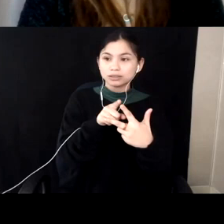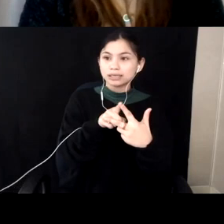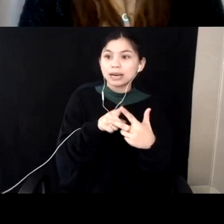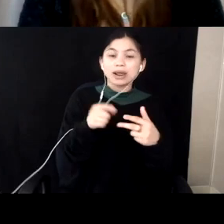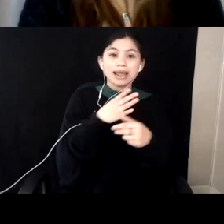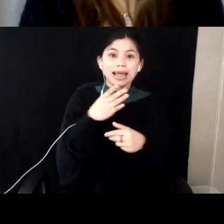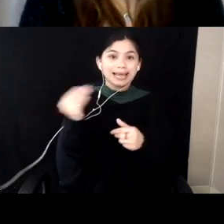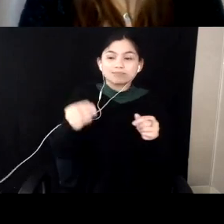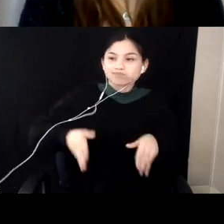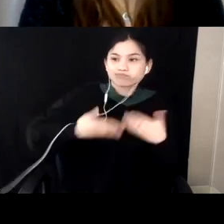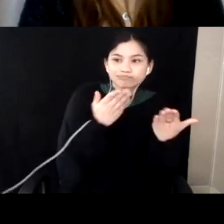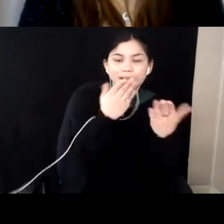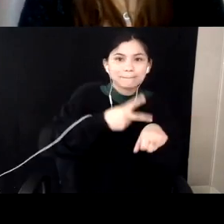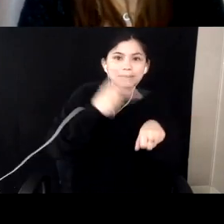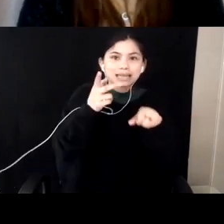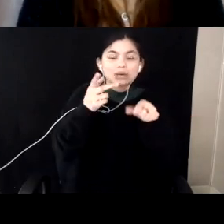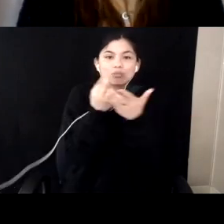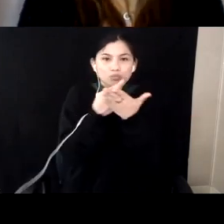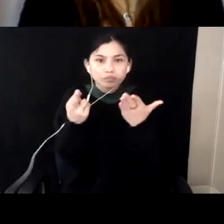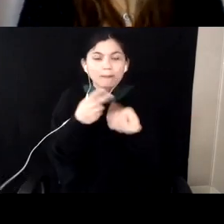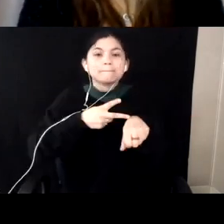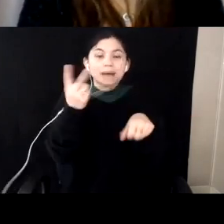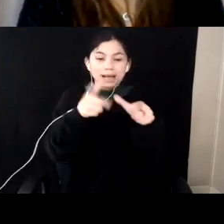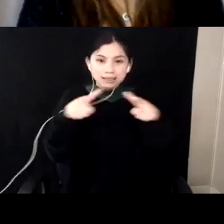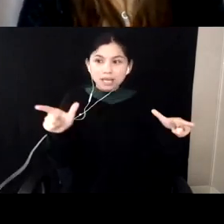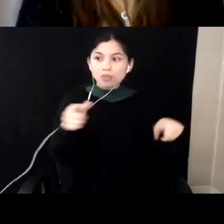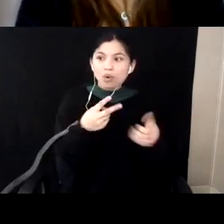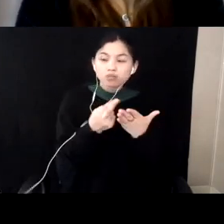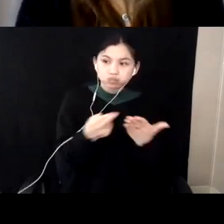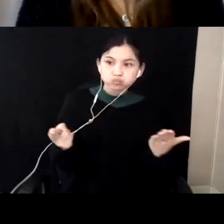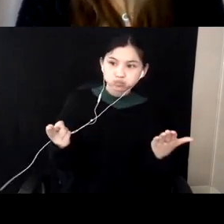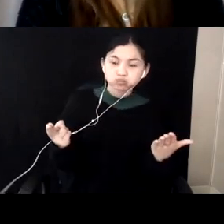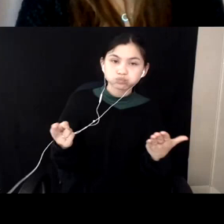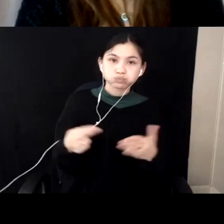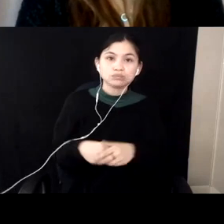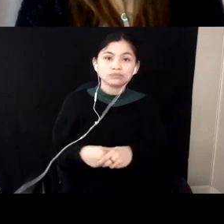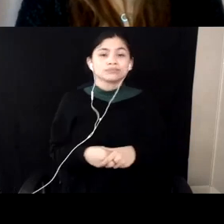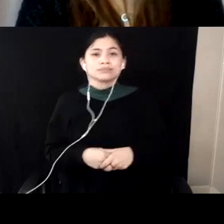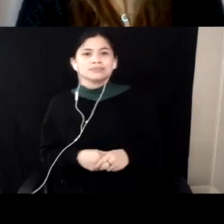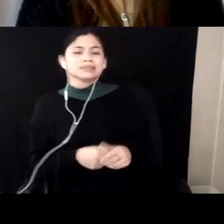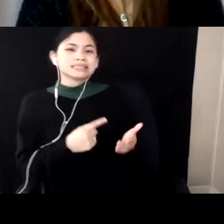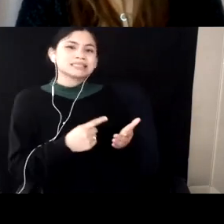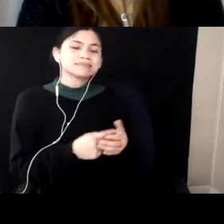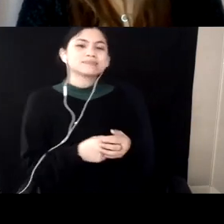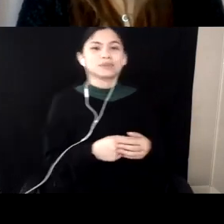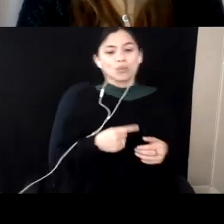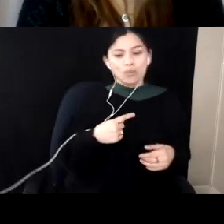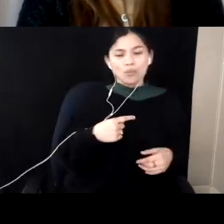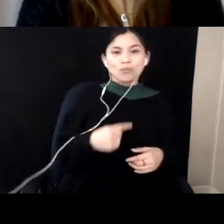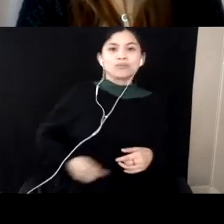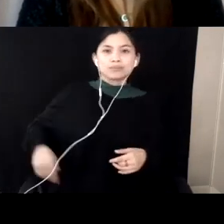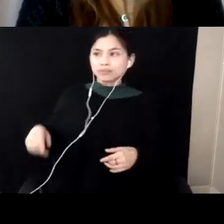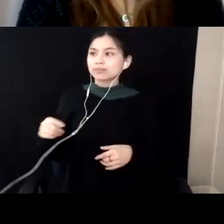easier for us when we know where to go to give it to them than expect parents to just find them